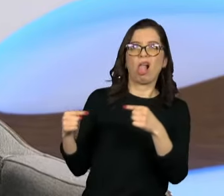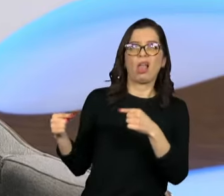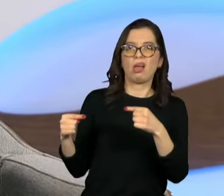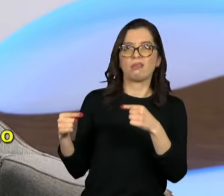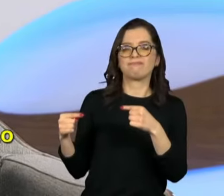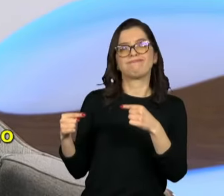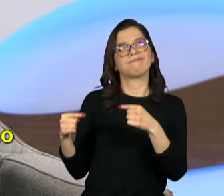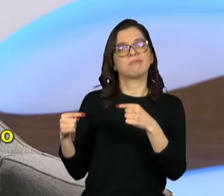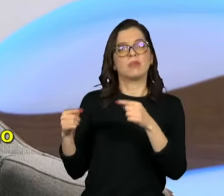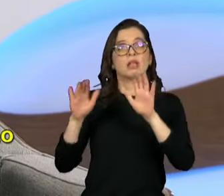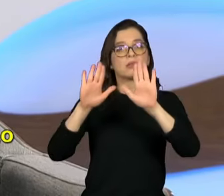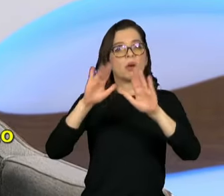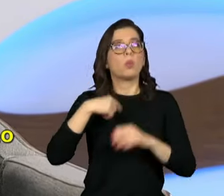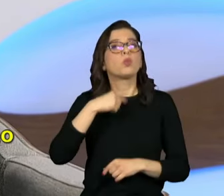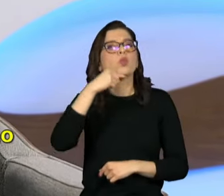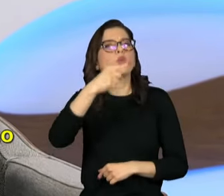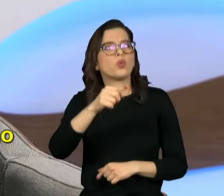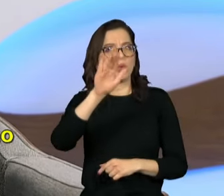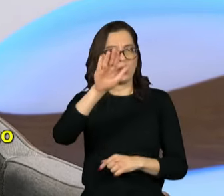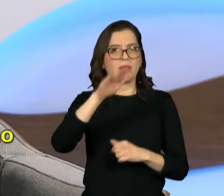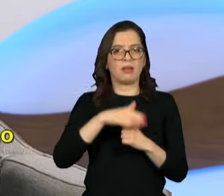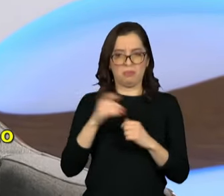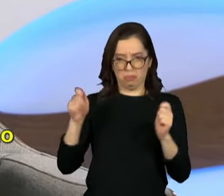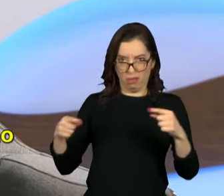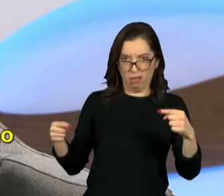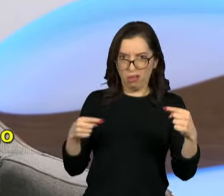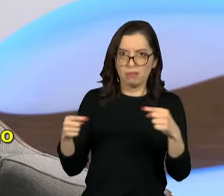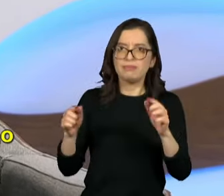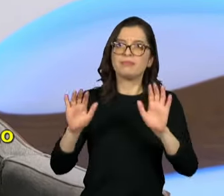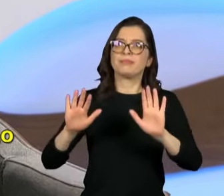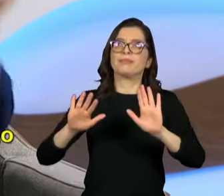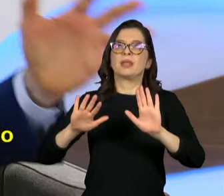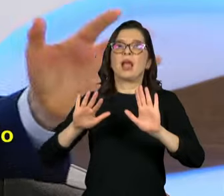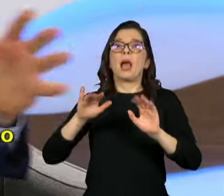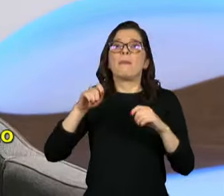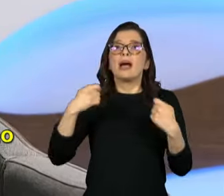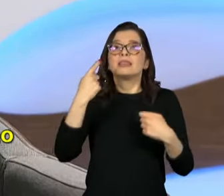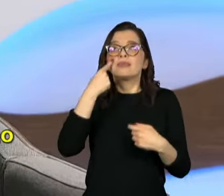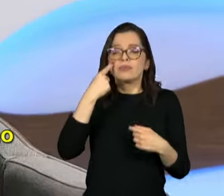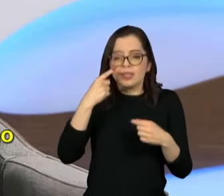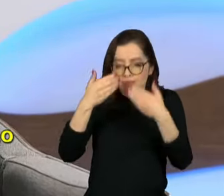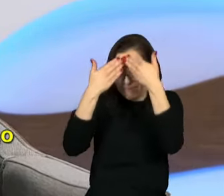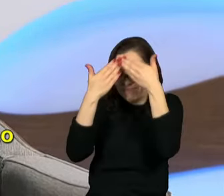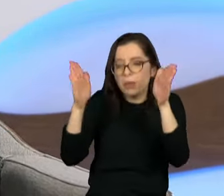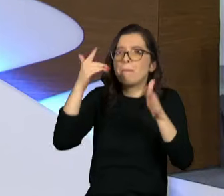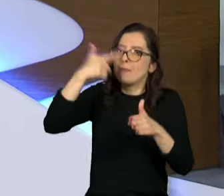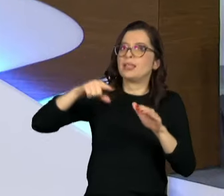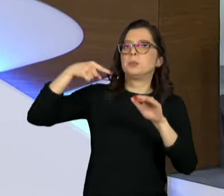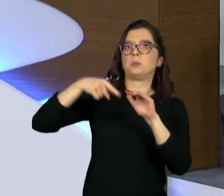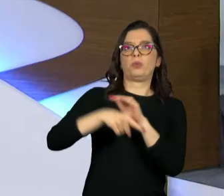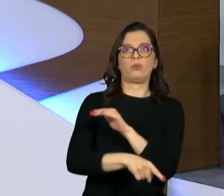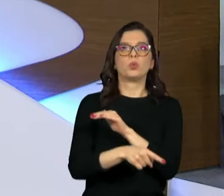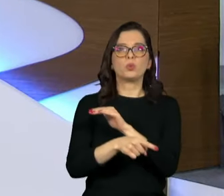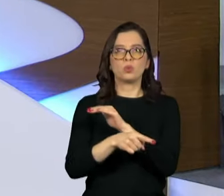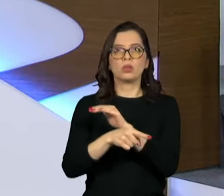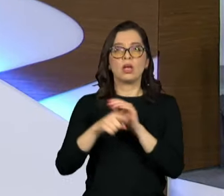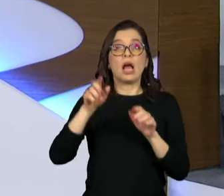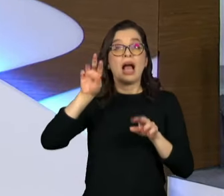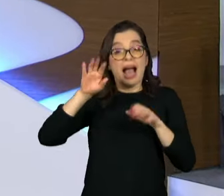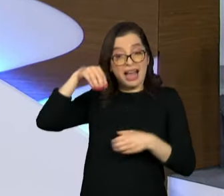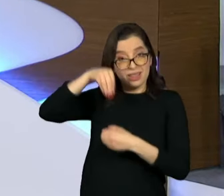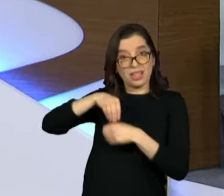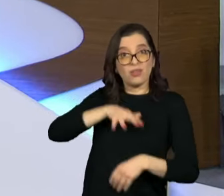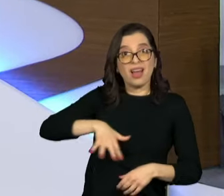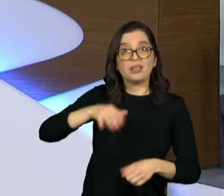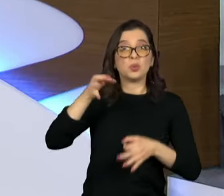questions. I doubt that this is possible. Not only that, when we broaden this question beyond courts to